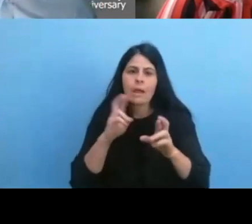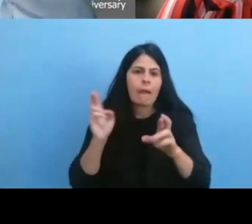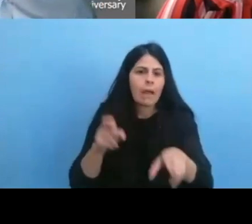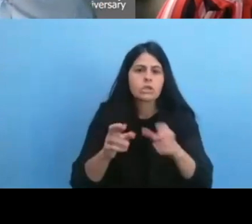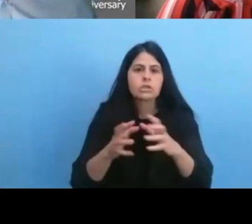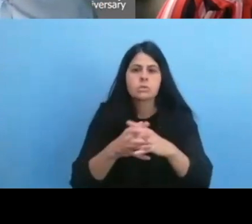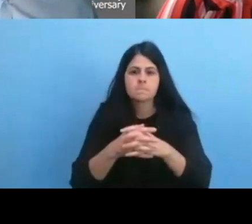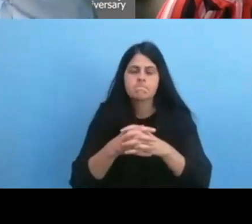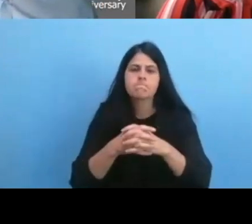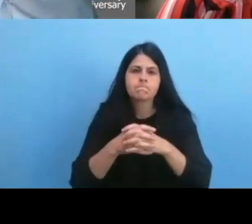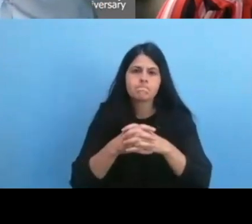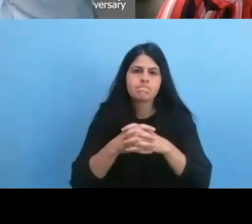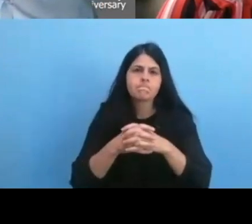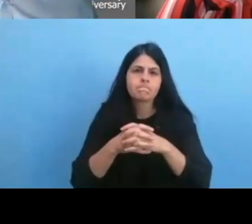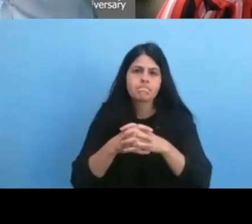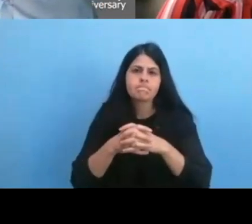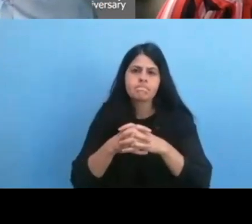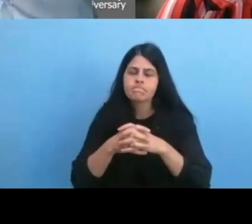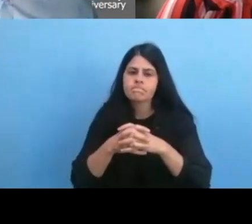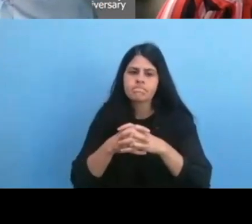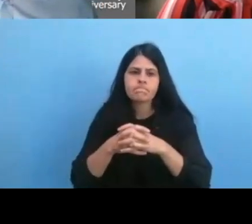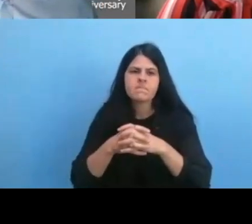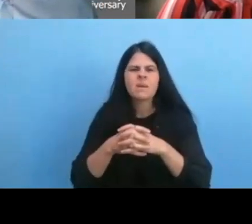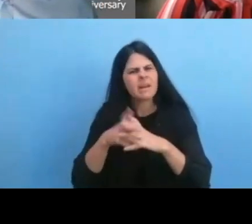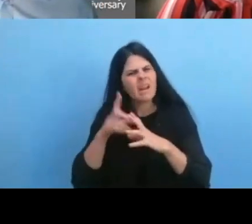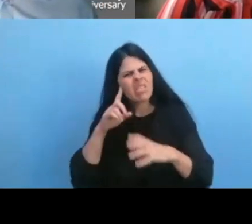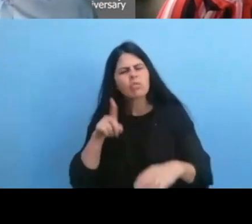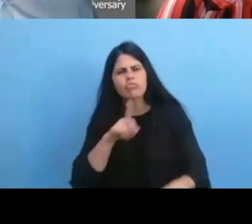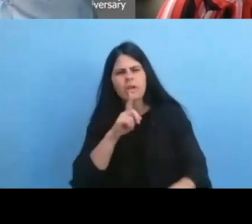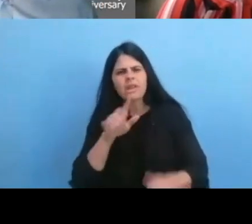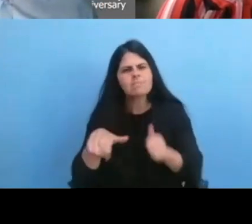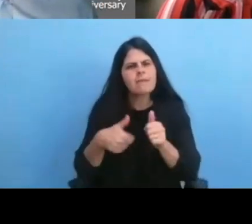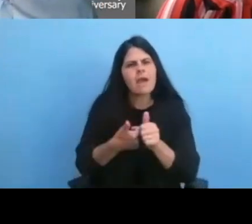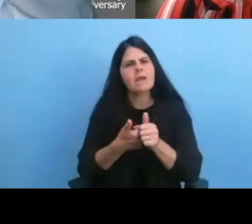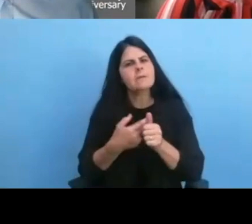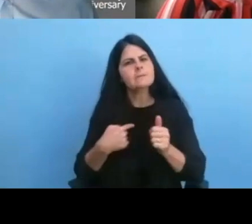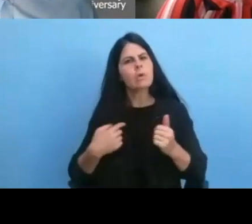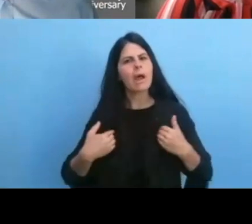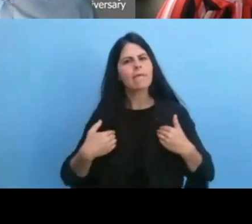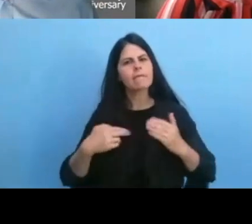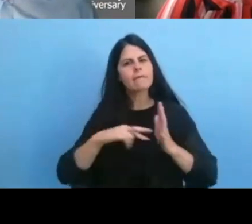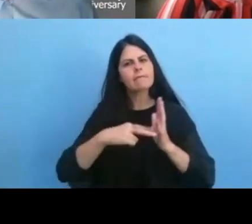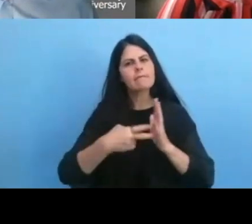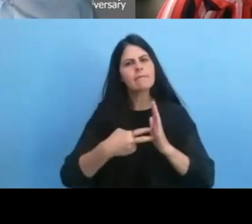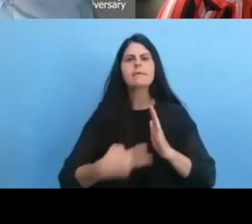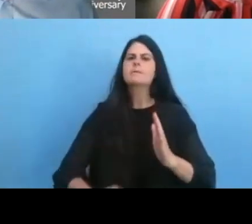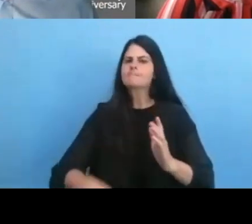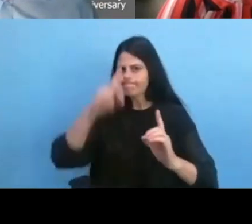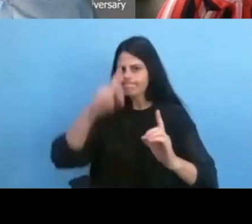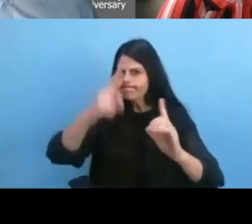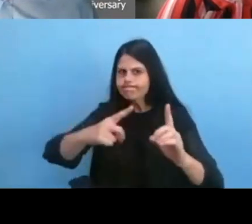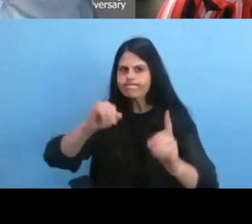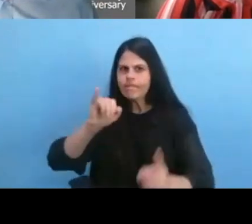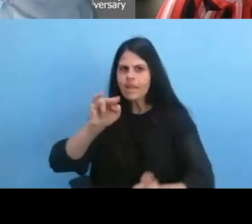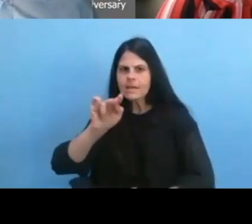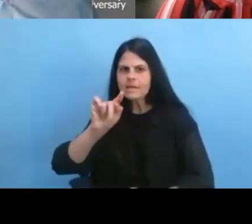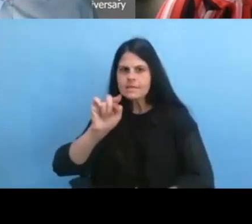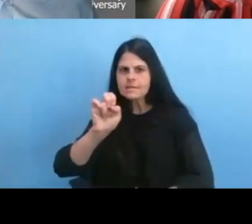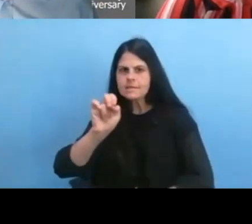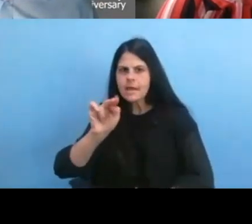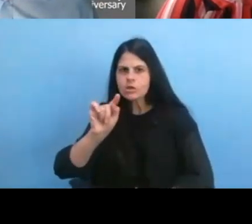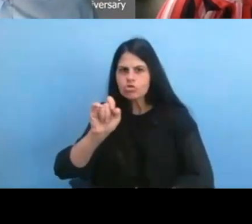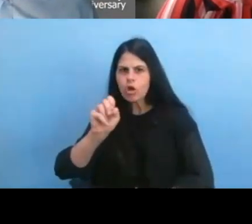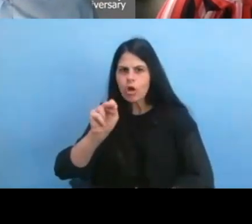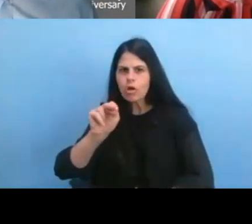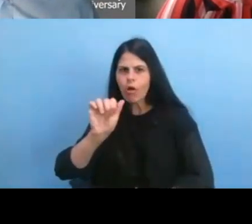it needs, I think we need to just have a kind of an intentional, thoughtful, dialogue about it and really discussing it and really